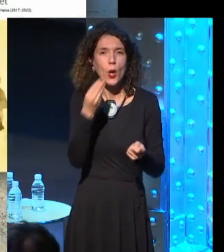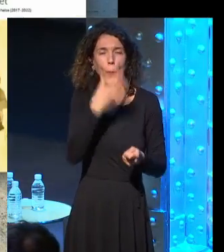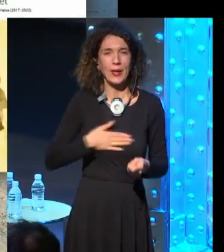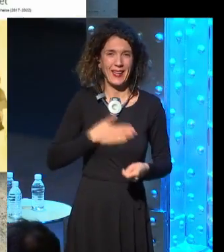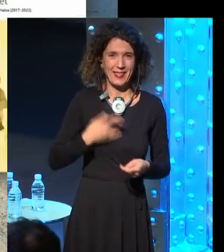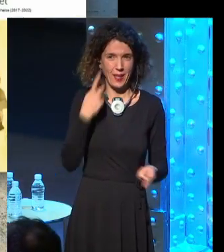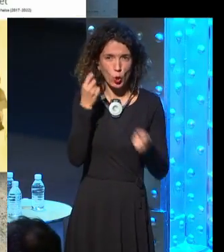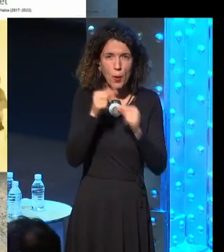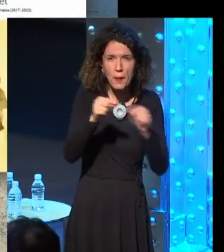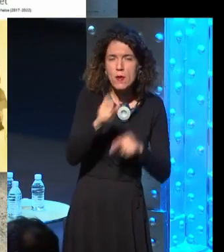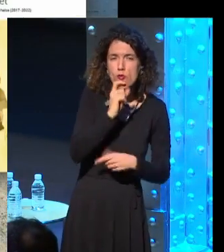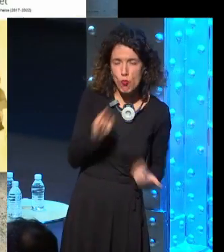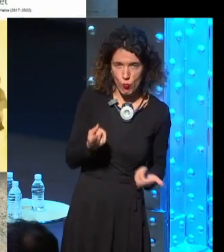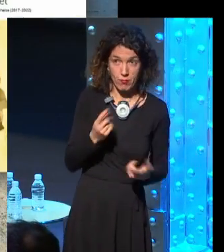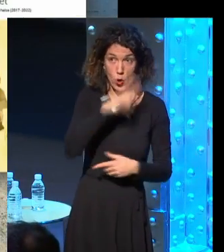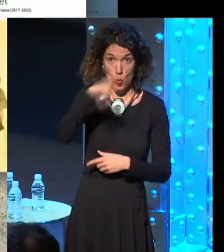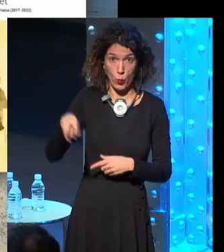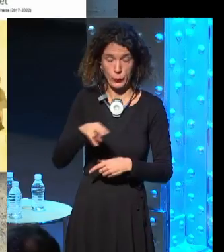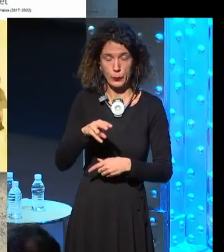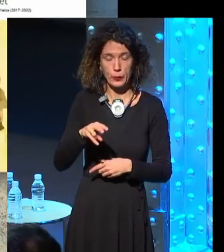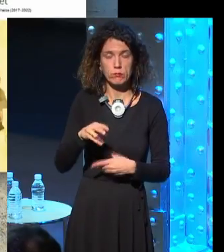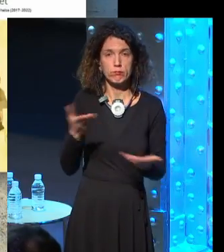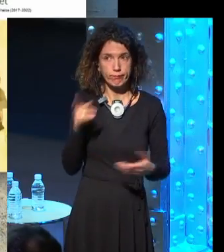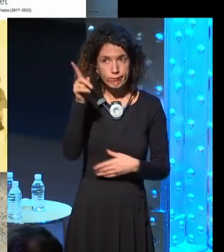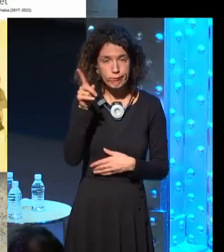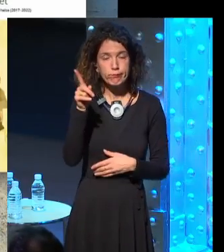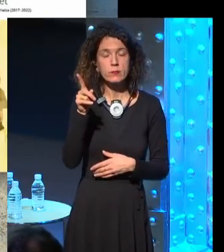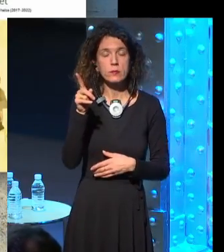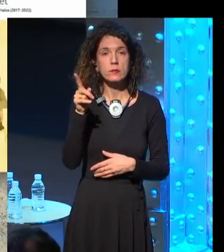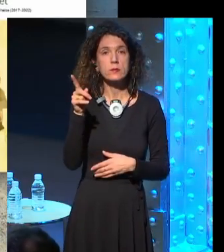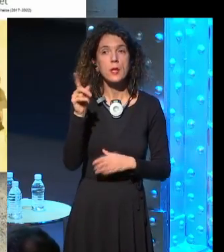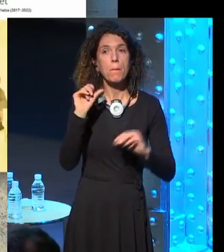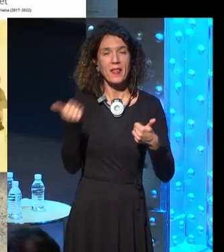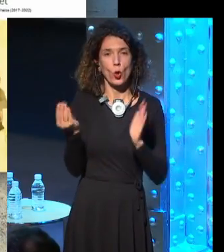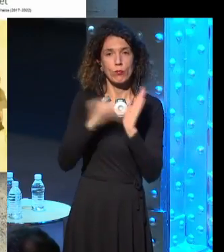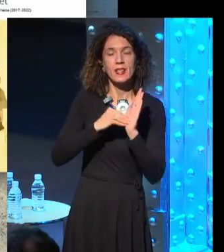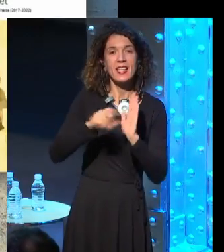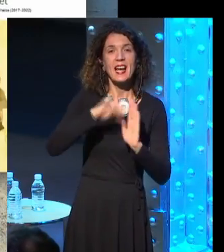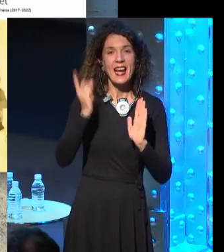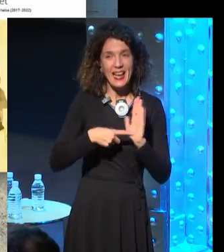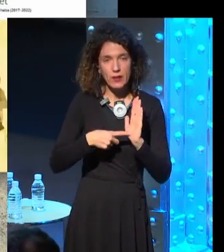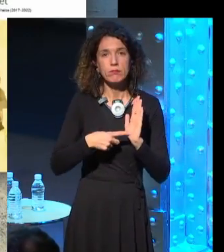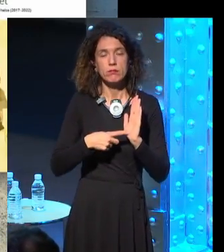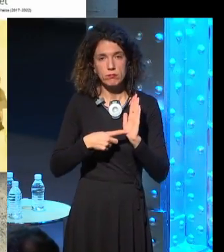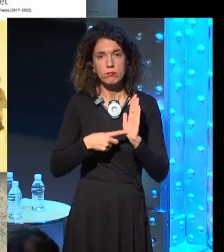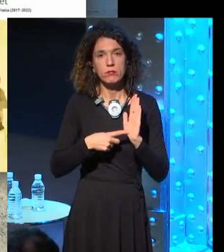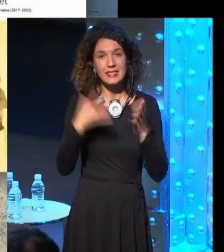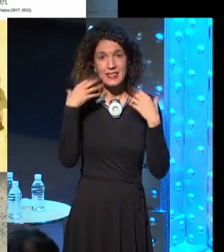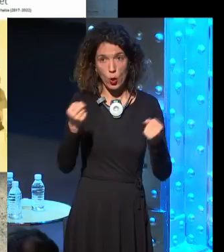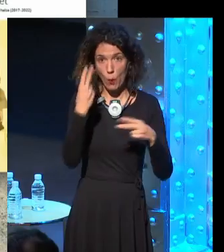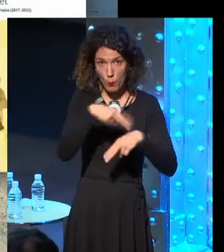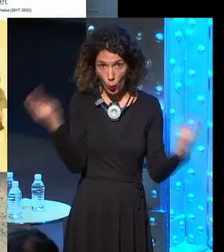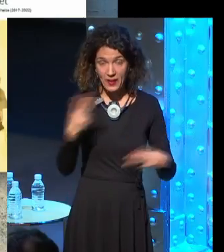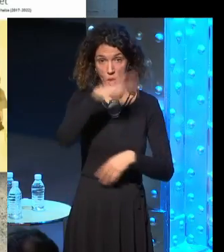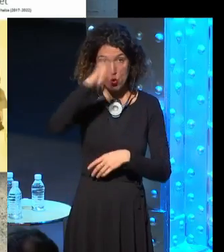after we introduced the Norwegian Public Health Act in 2012. And